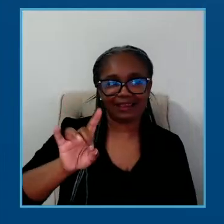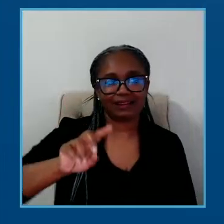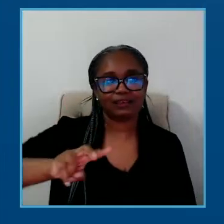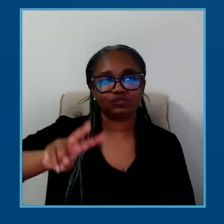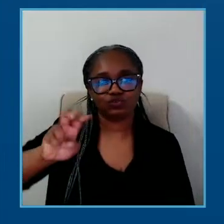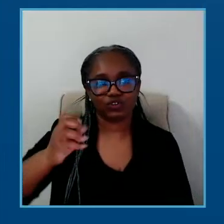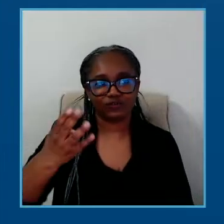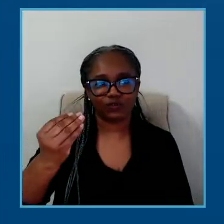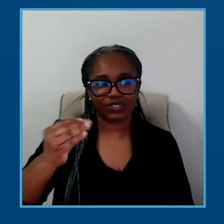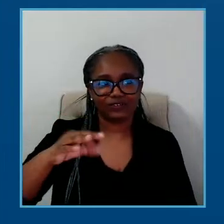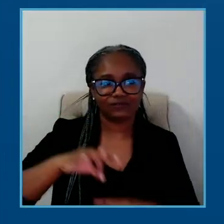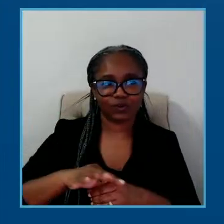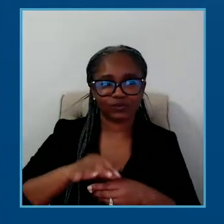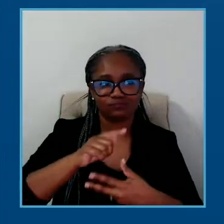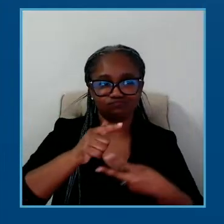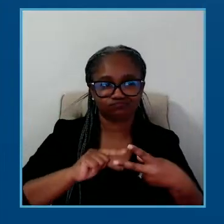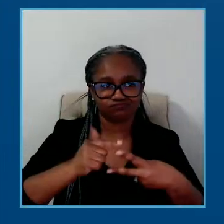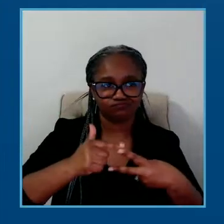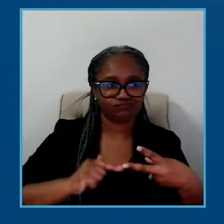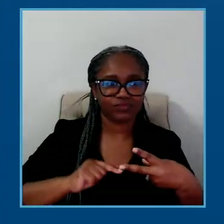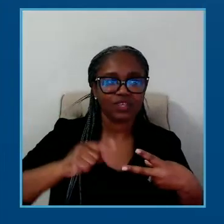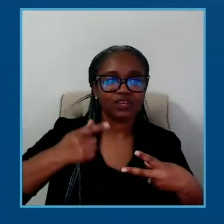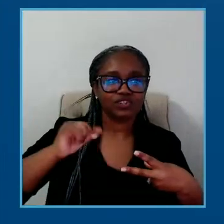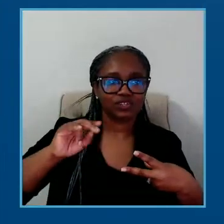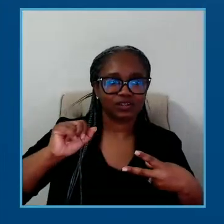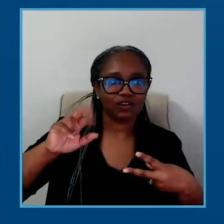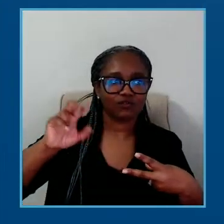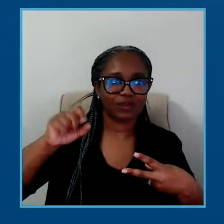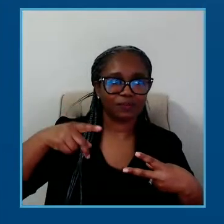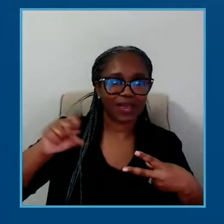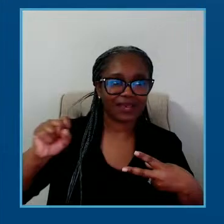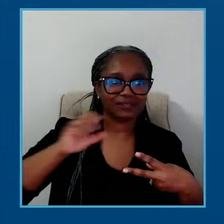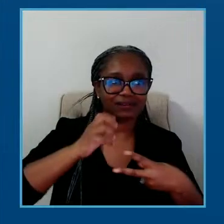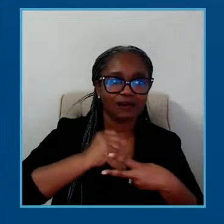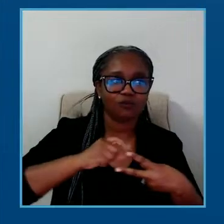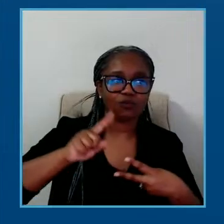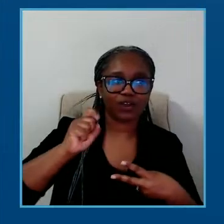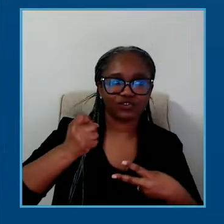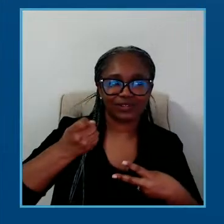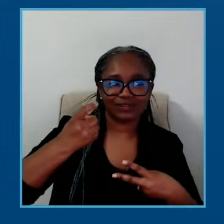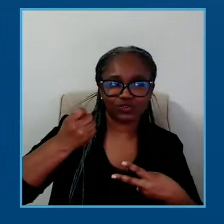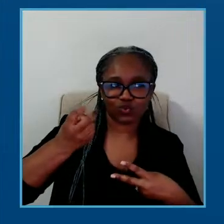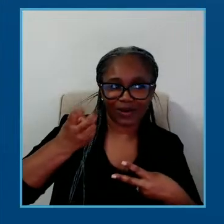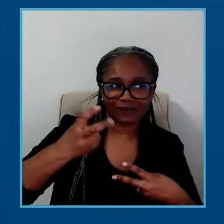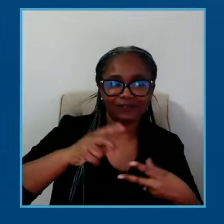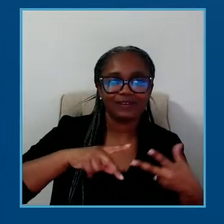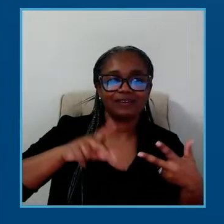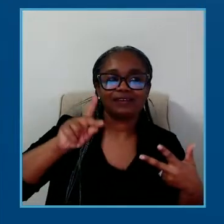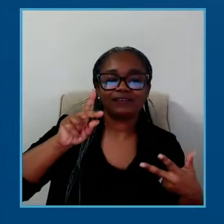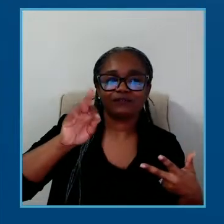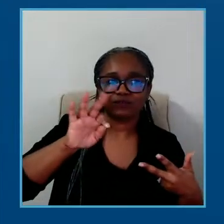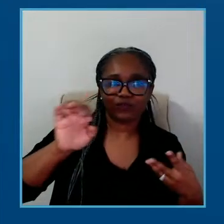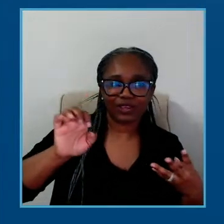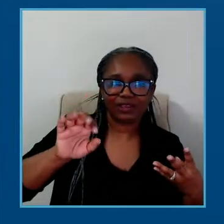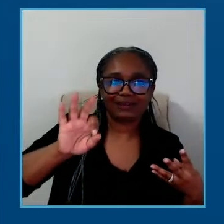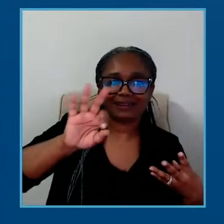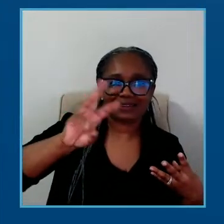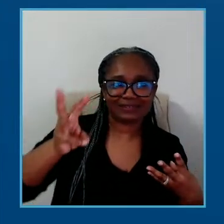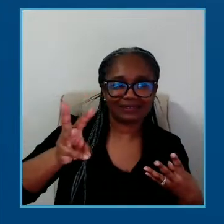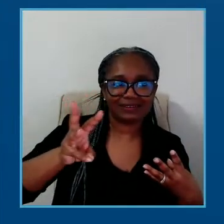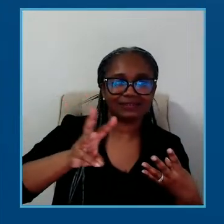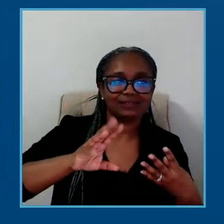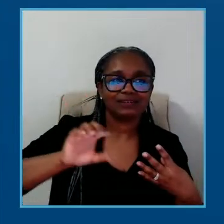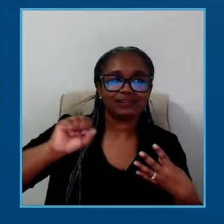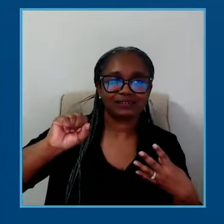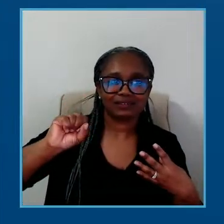complied with the DNC's charter and the election's rules of procedure. Whereas on February 28, 2025, Kaylin Free and Gina